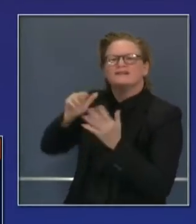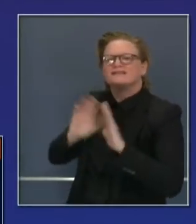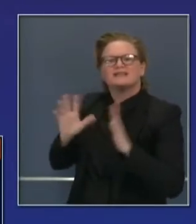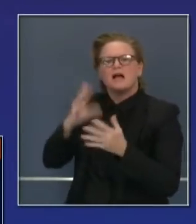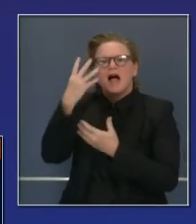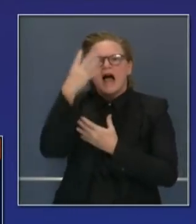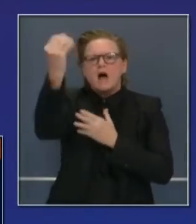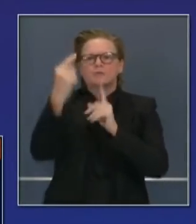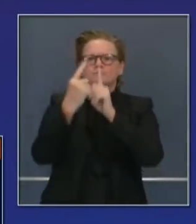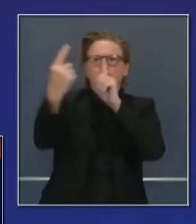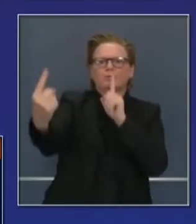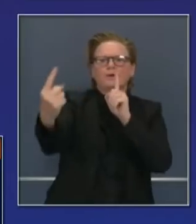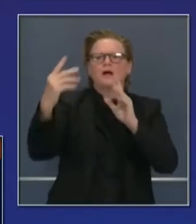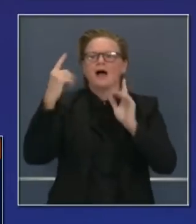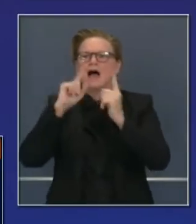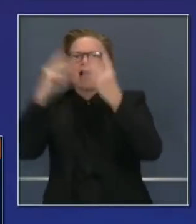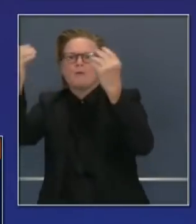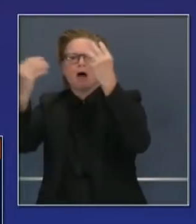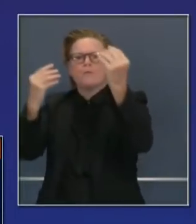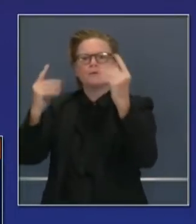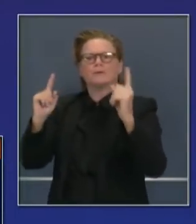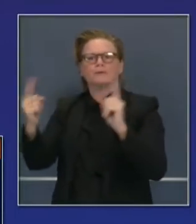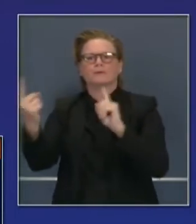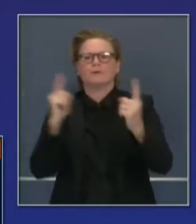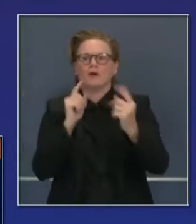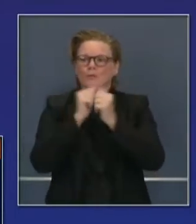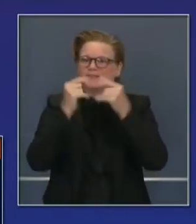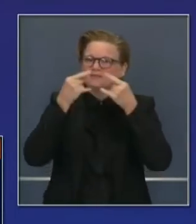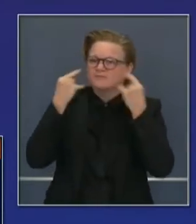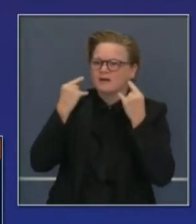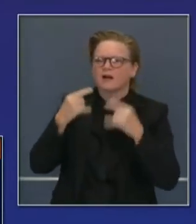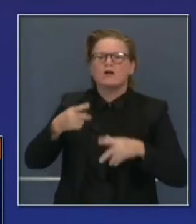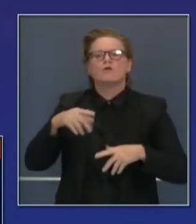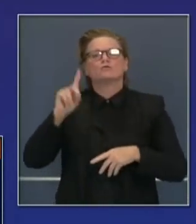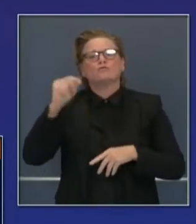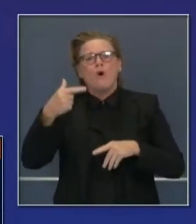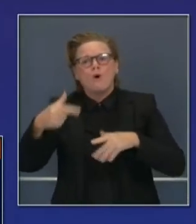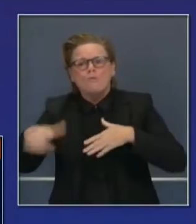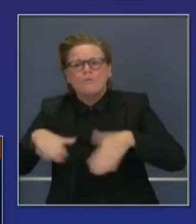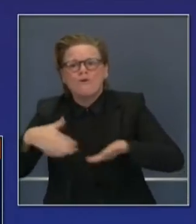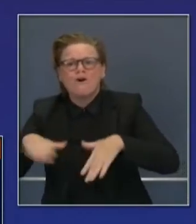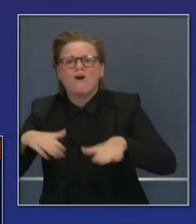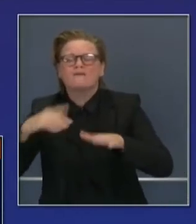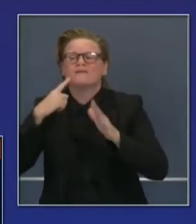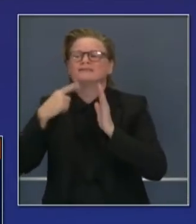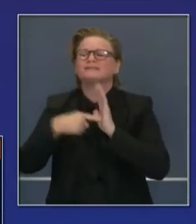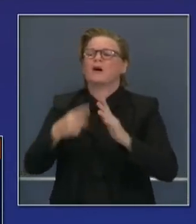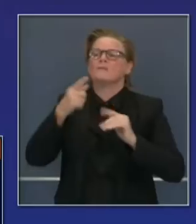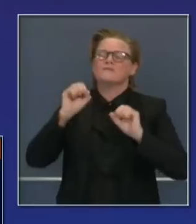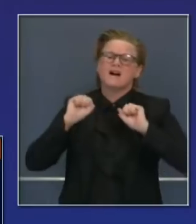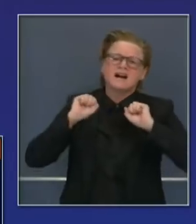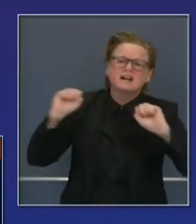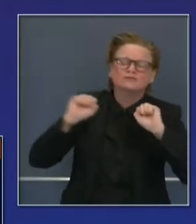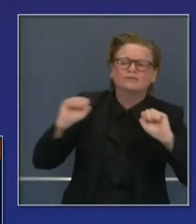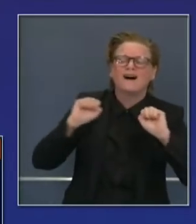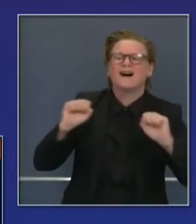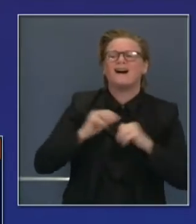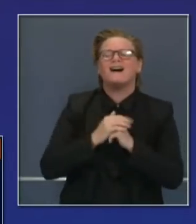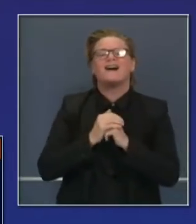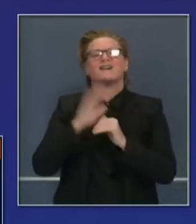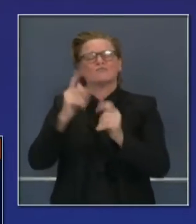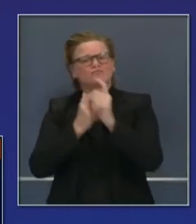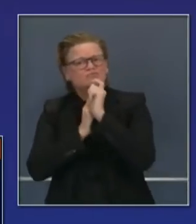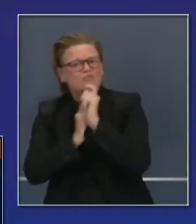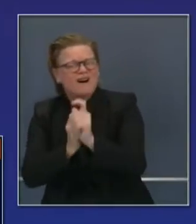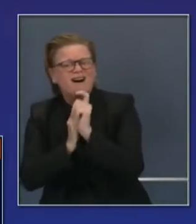encourage you to take your dog for a walk. We want you to exercise and go on a run with a partner within